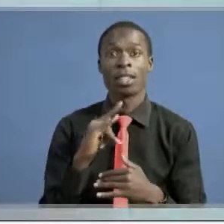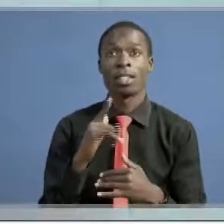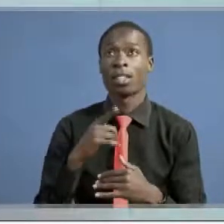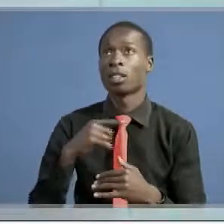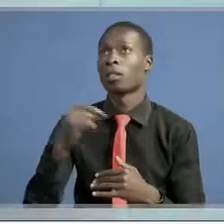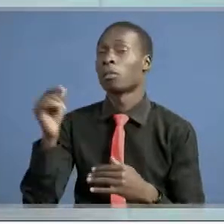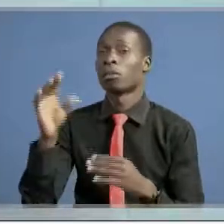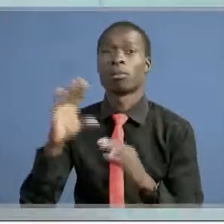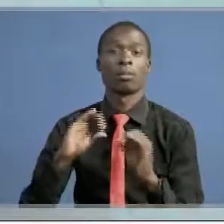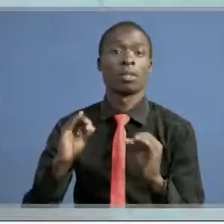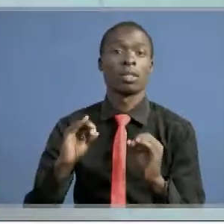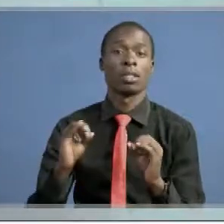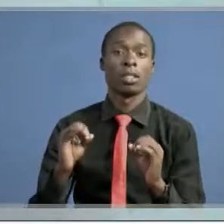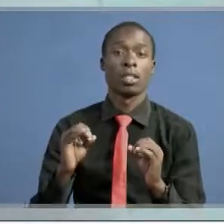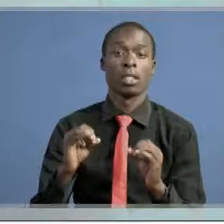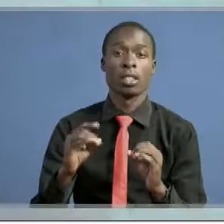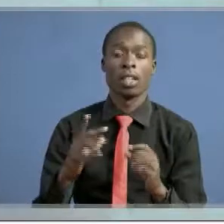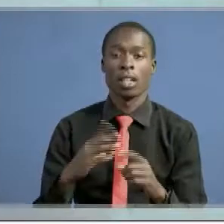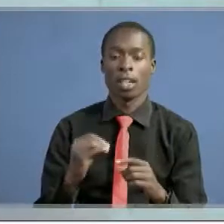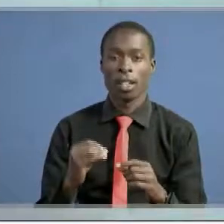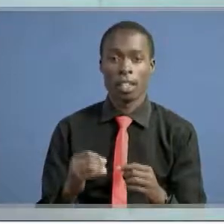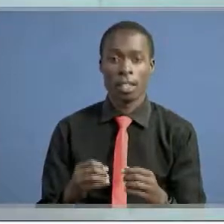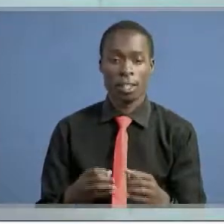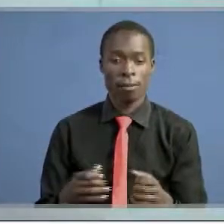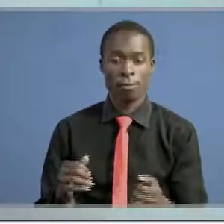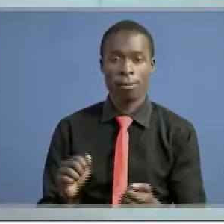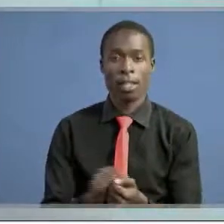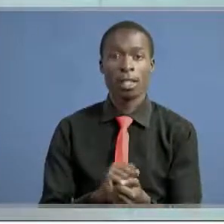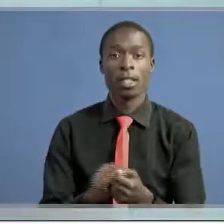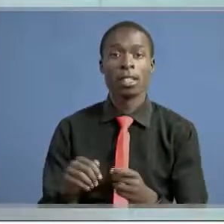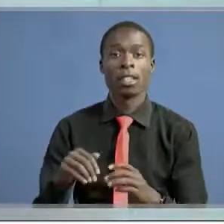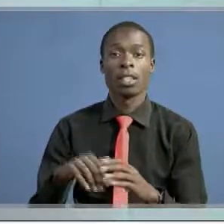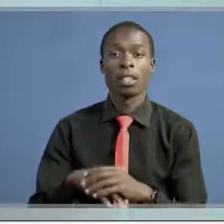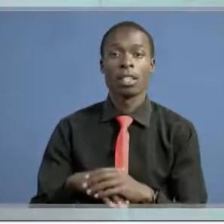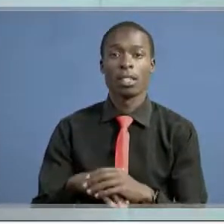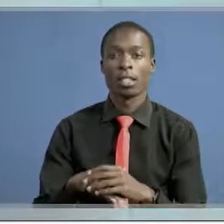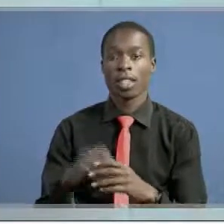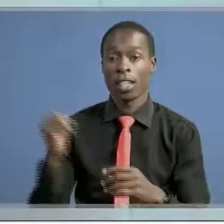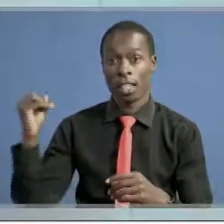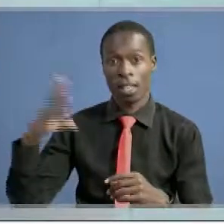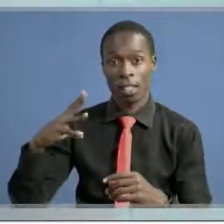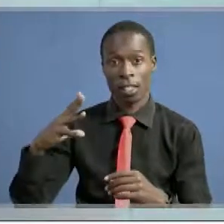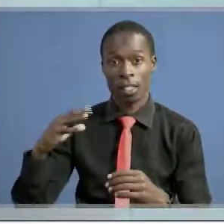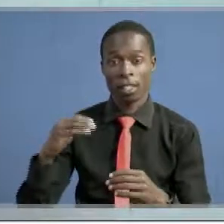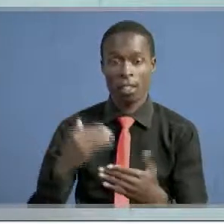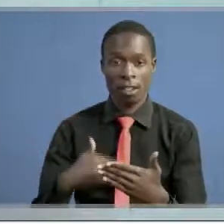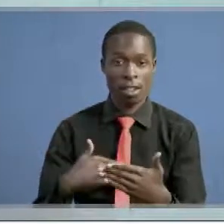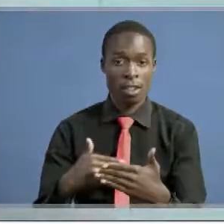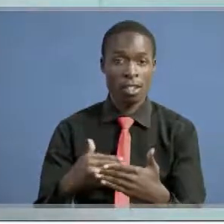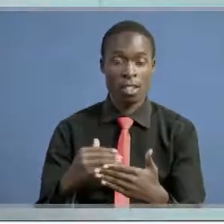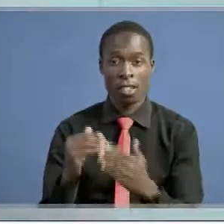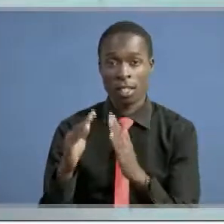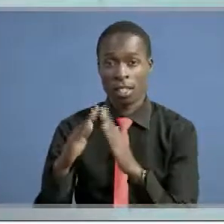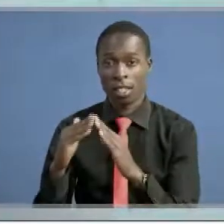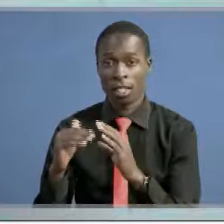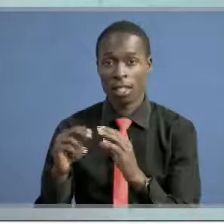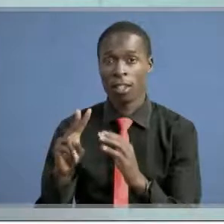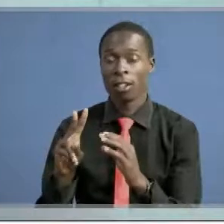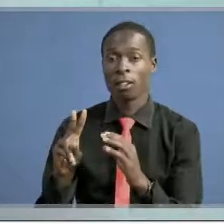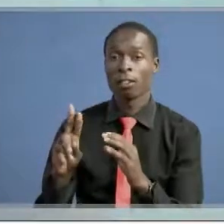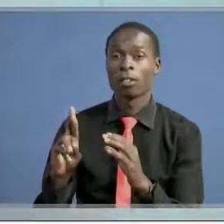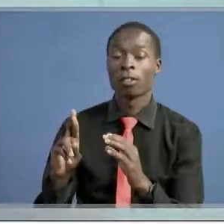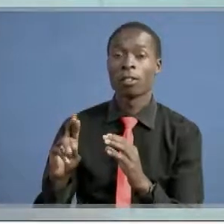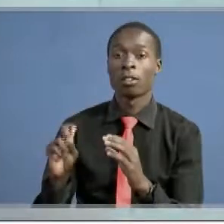high enough during takeoff and crashed into an electric post near a house at Furunzi in